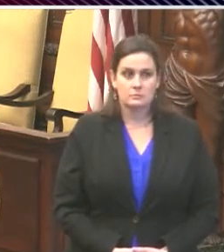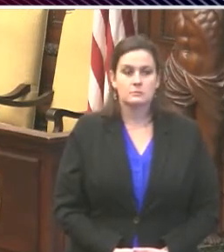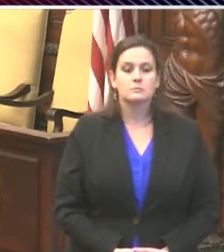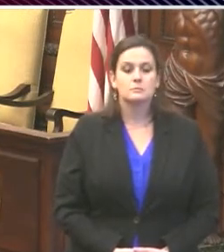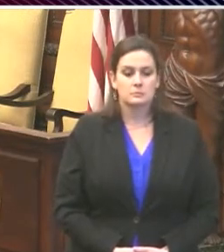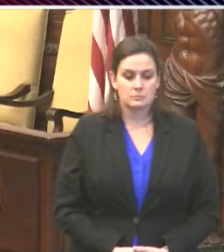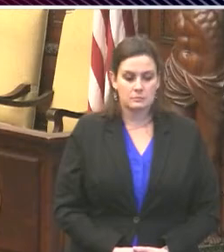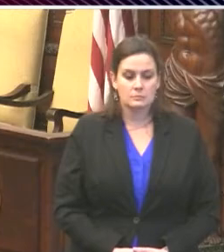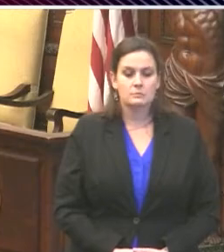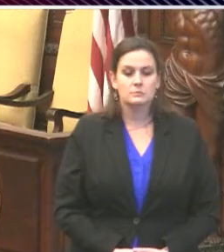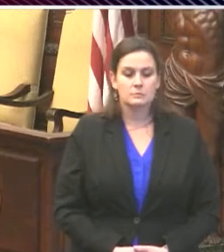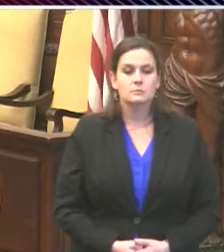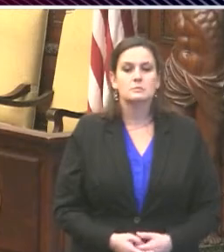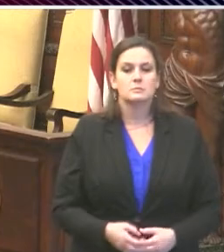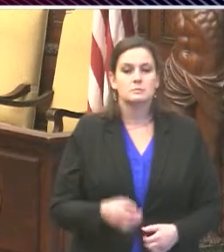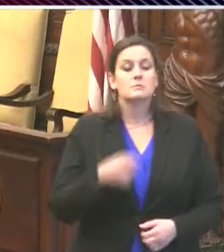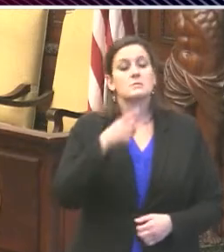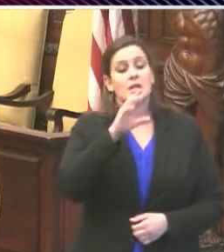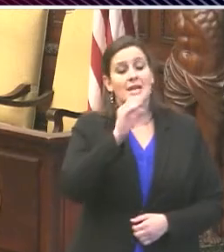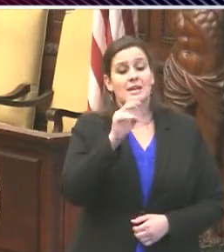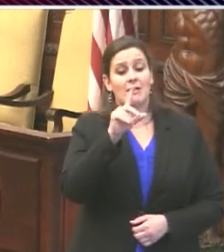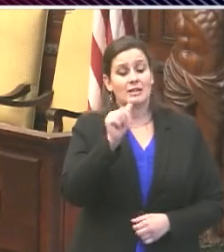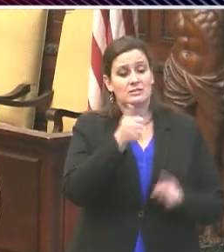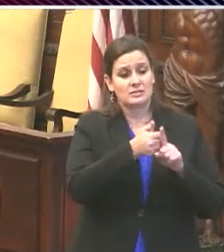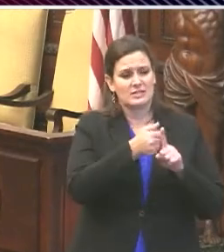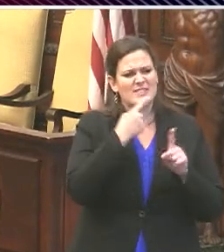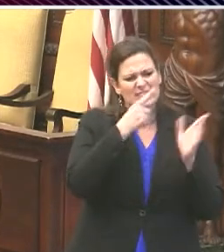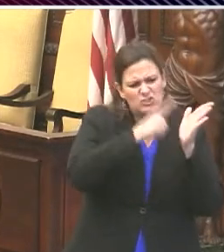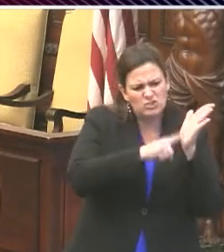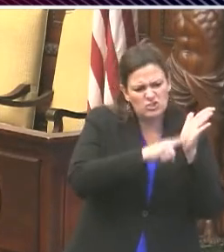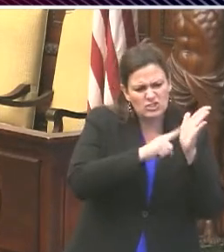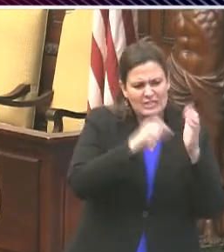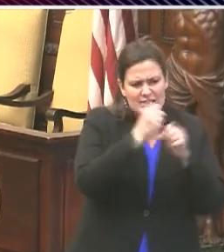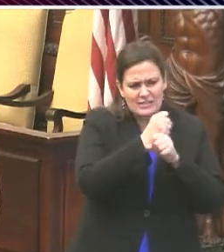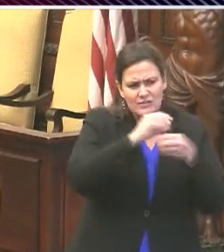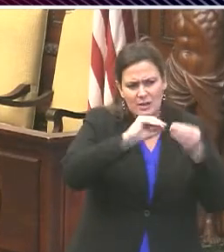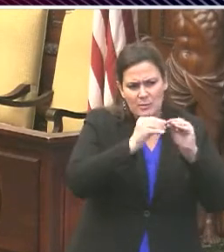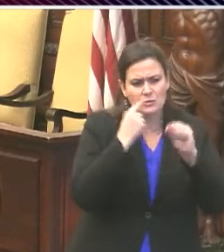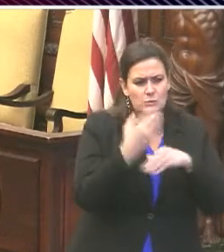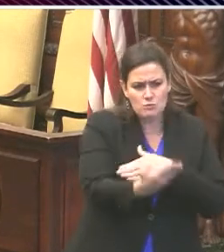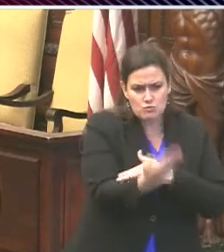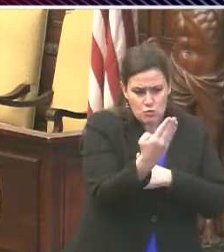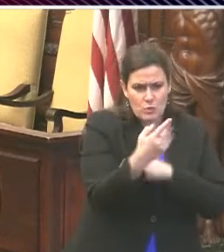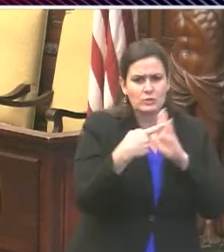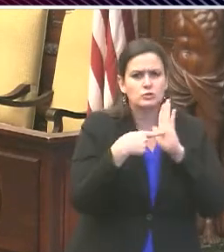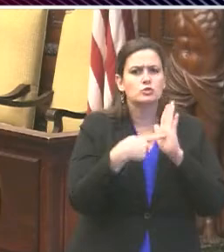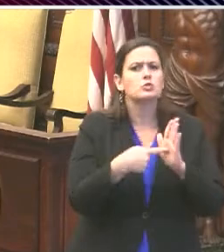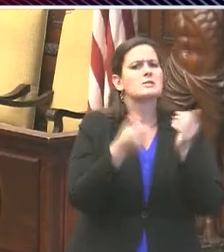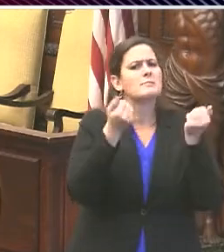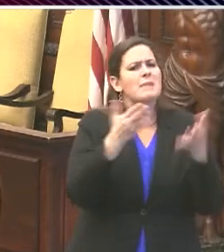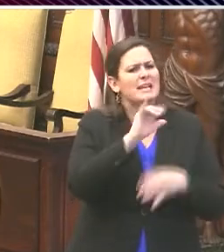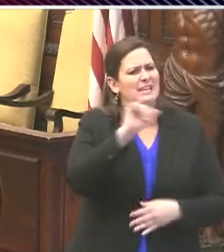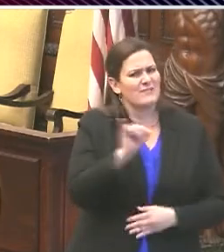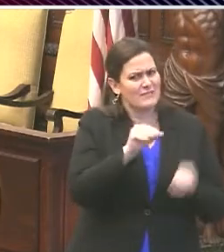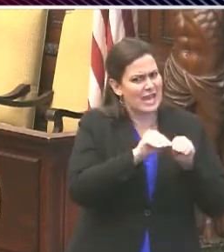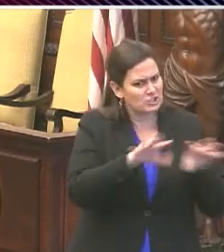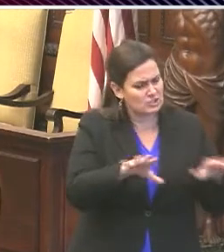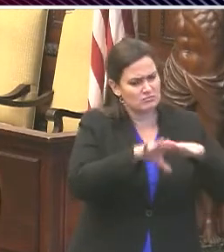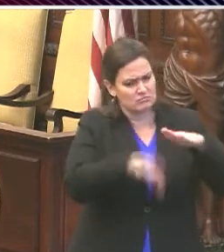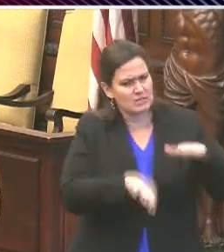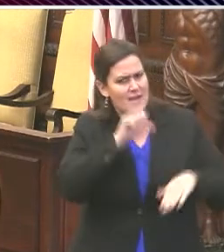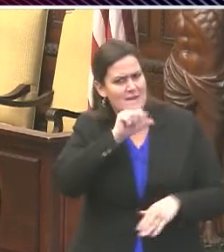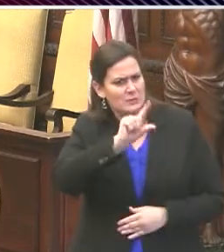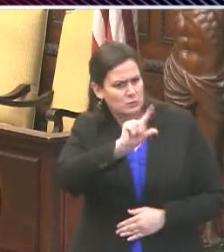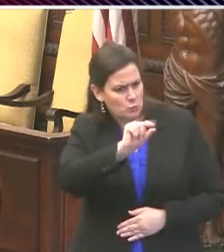Carolina tells us that she was checking precisely the data this morning, and that it shows that lots of infections in under 20-year-olds, which